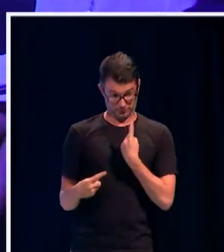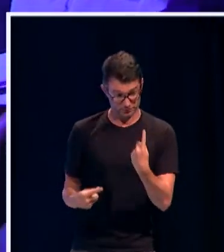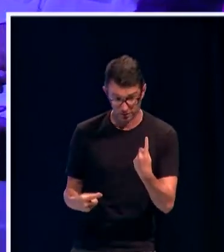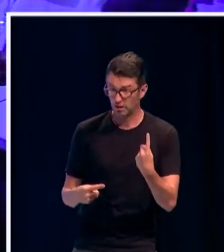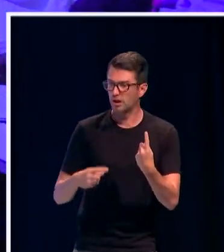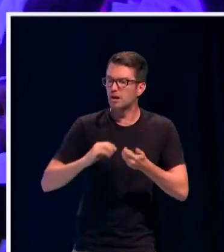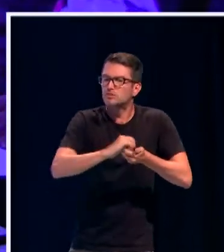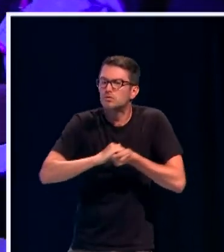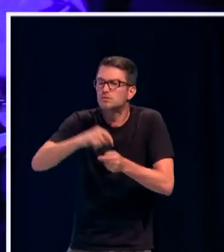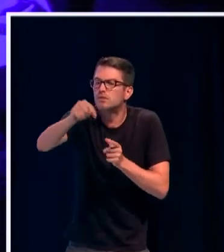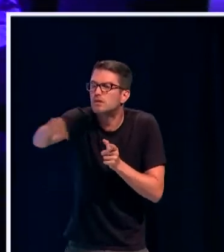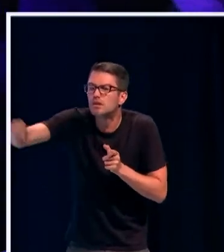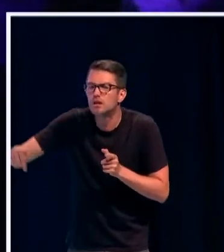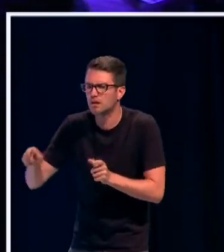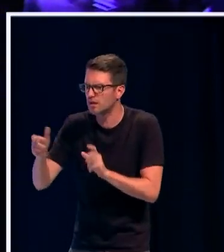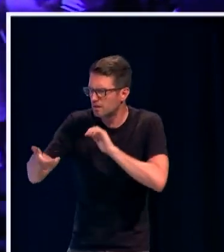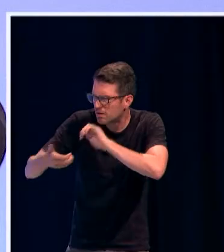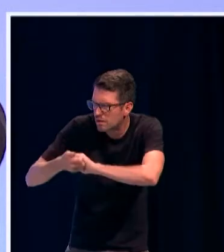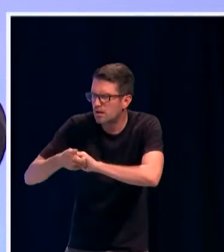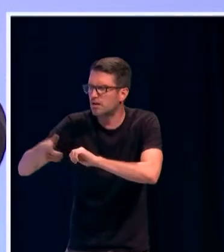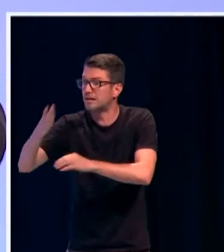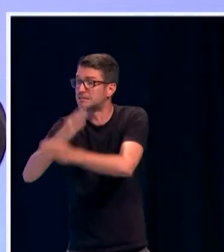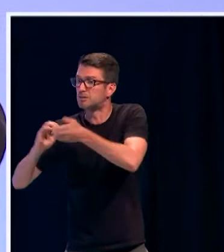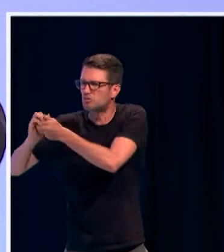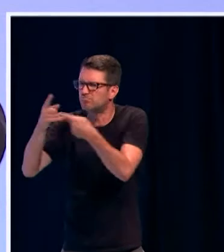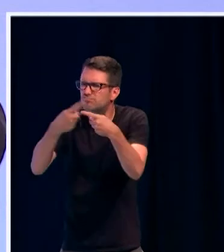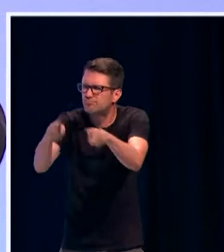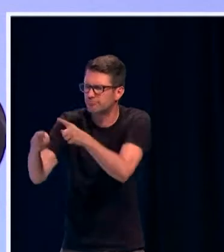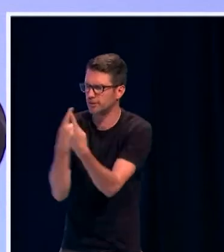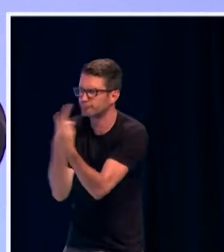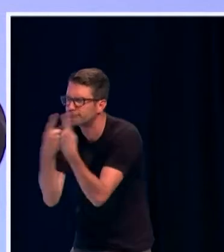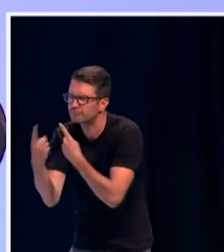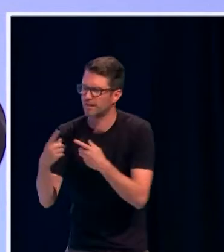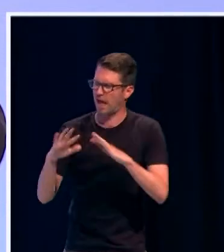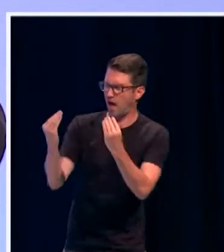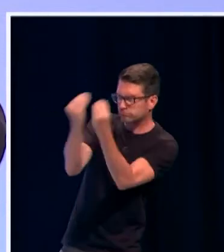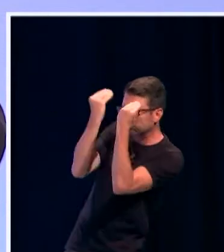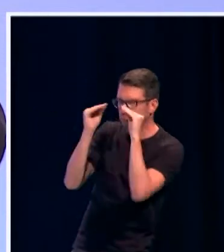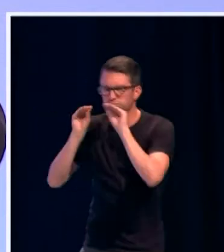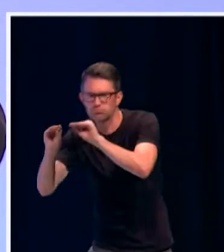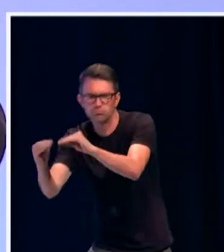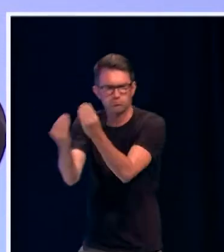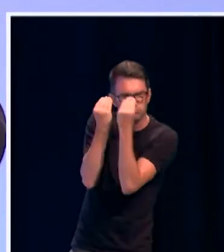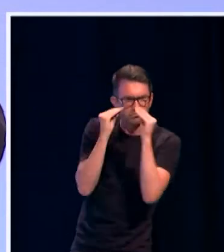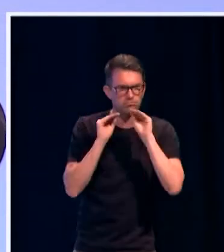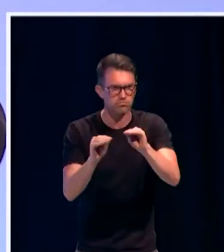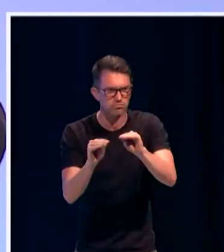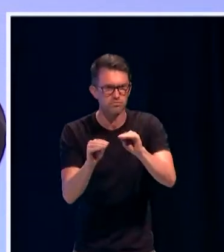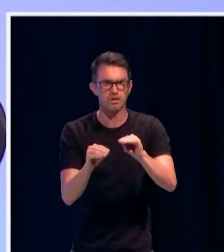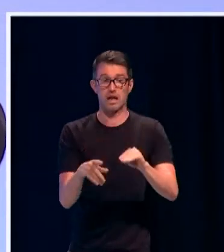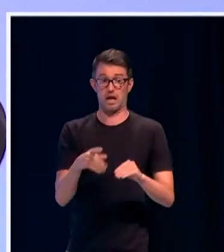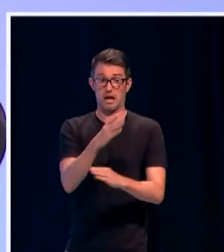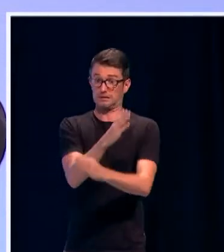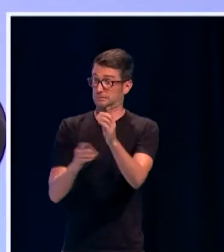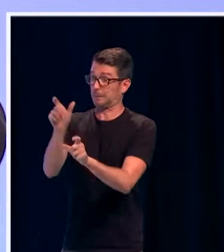effective model of mutual capacity building. It provides our staff with direct insights into the lived experience of